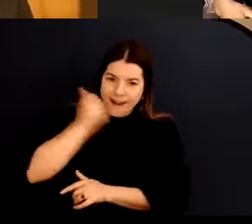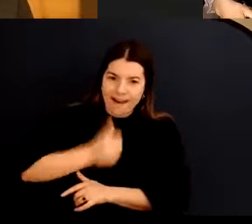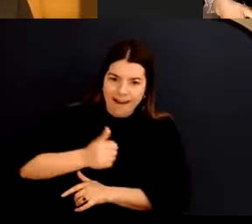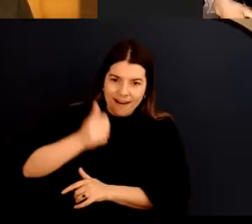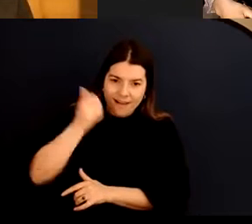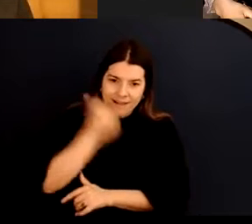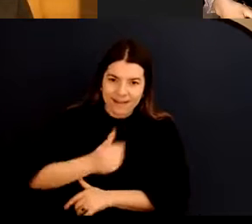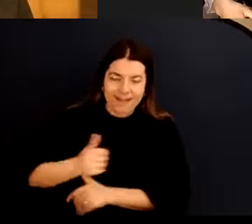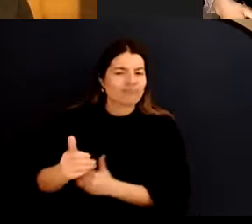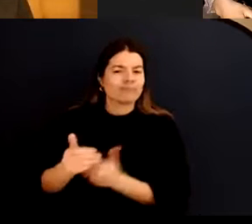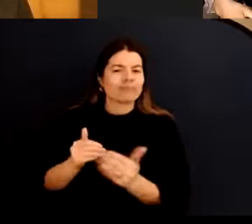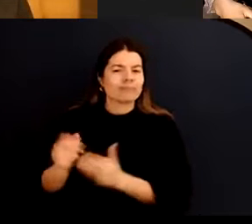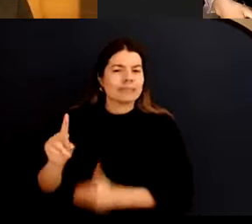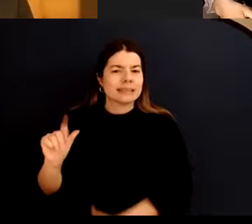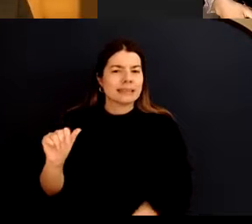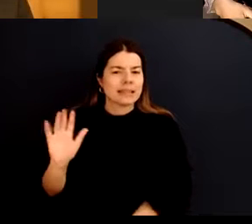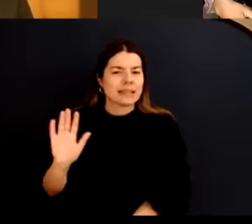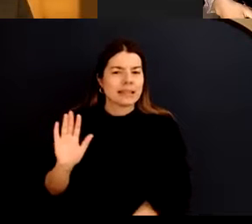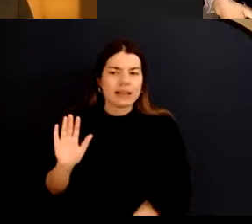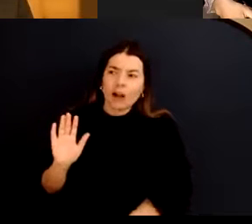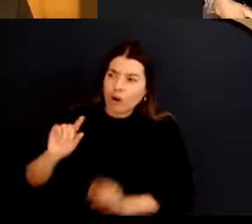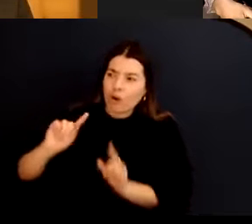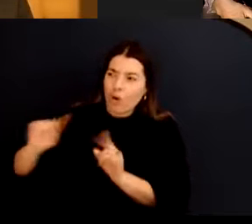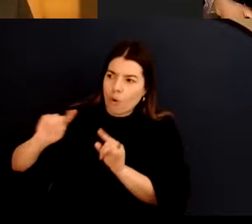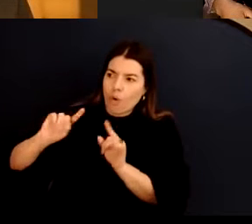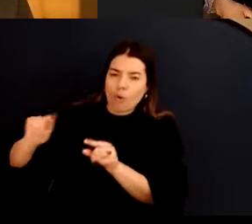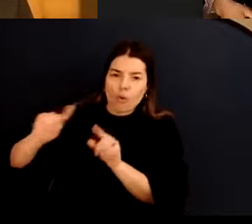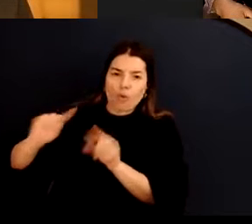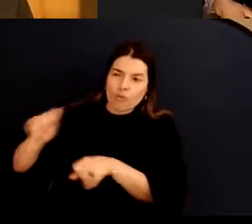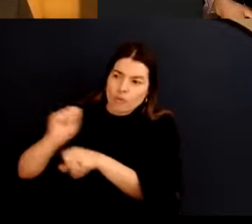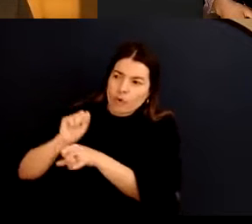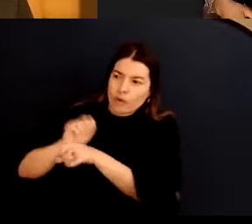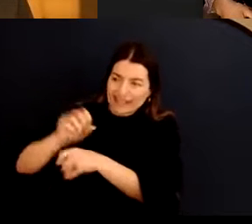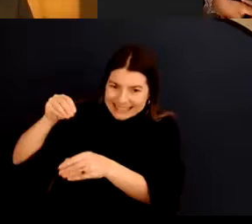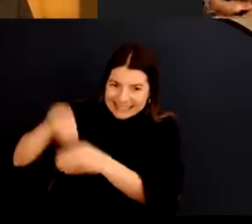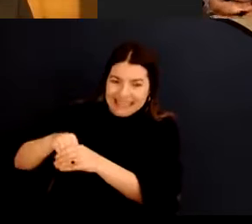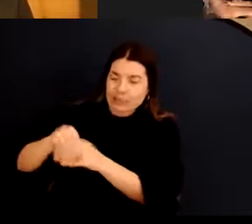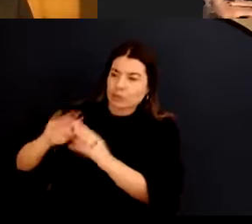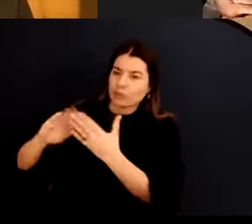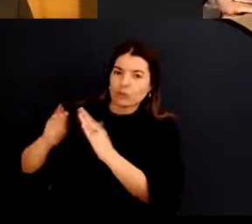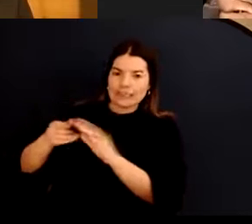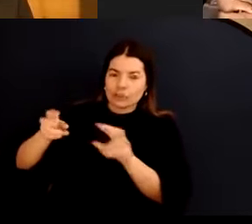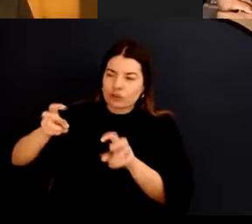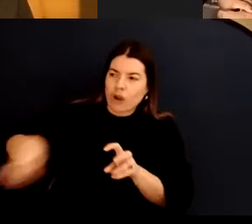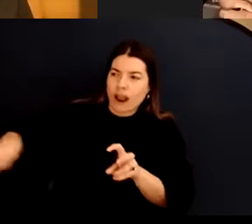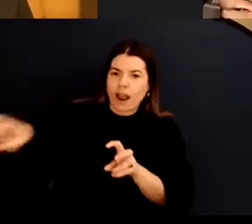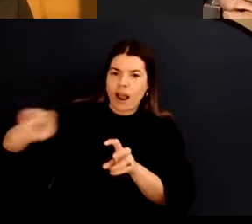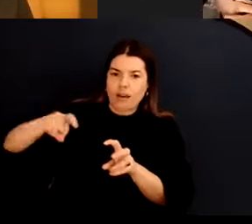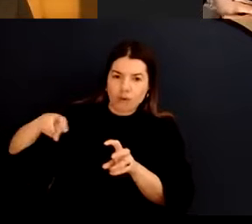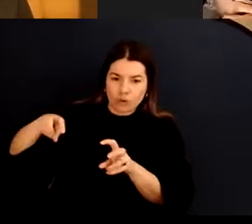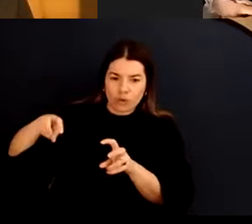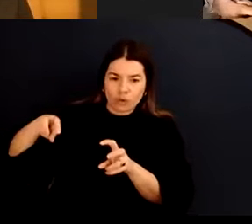despite their disability. They work in the community, they travel, the things